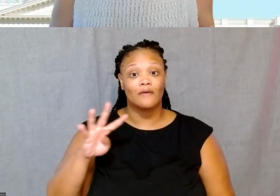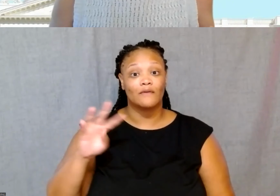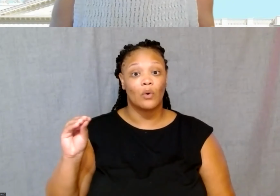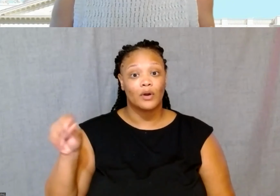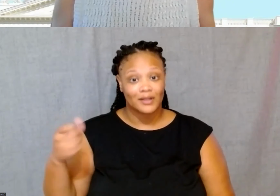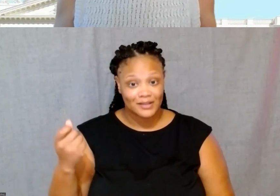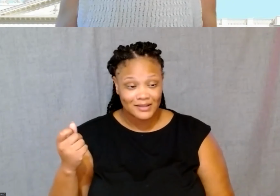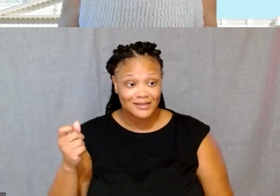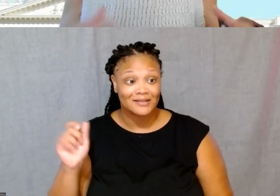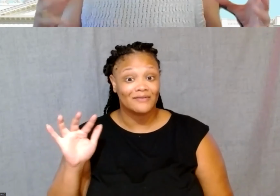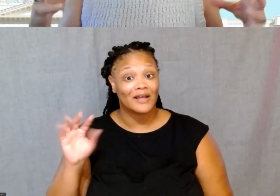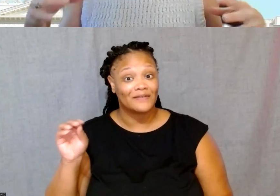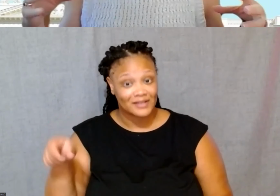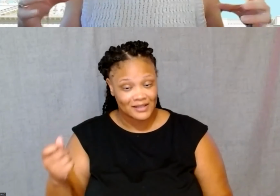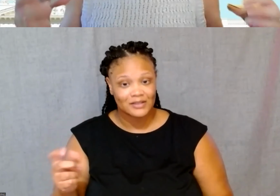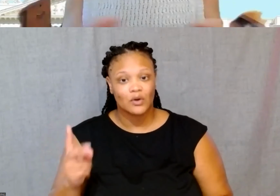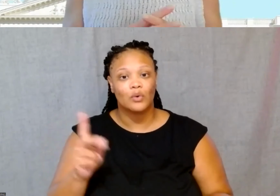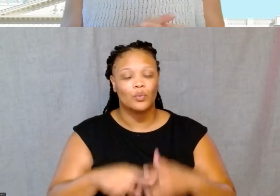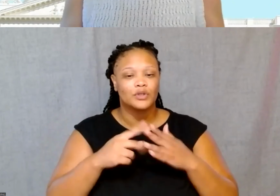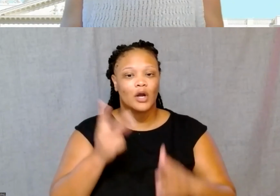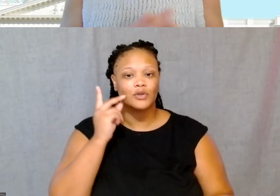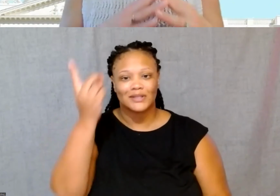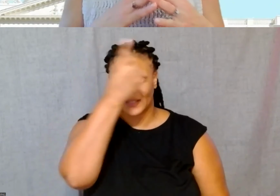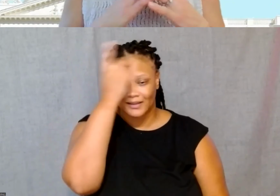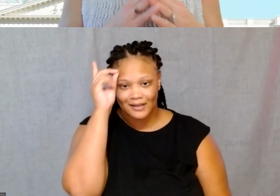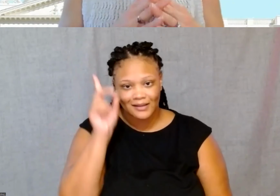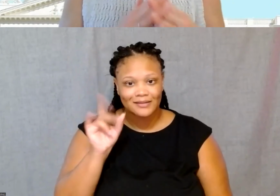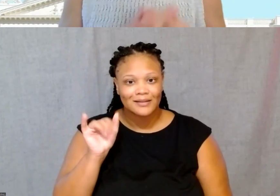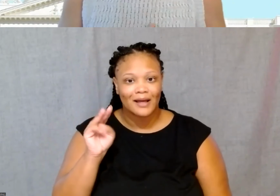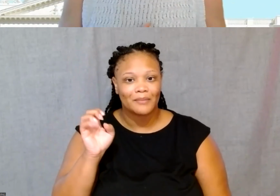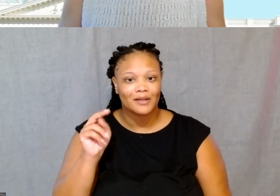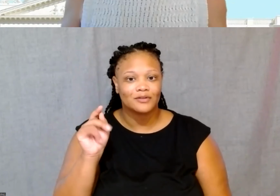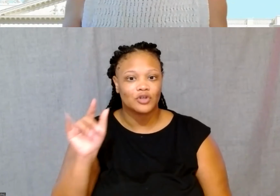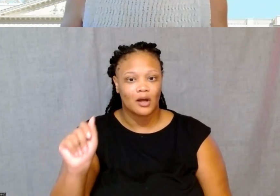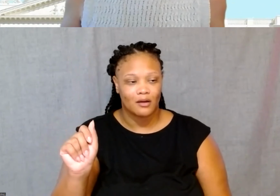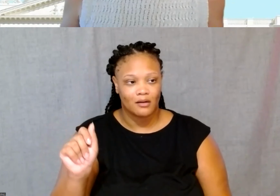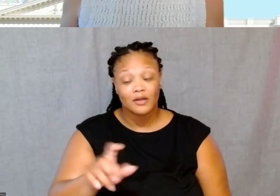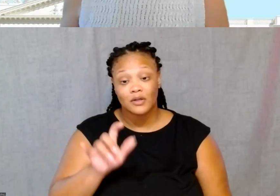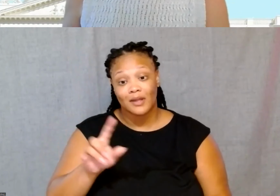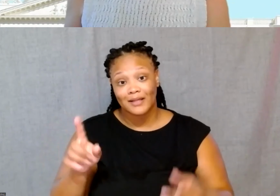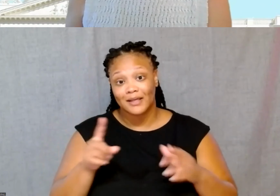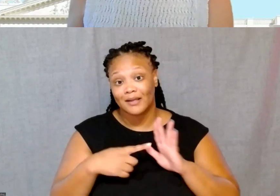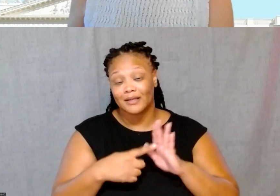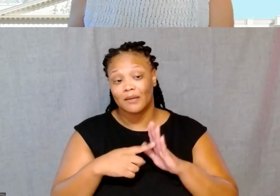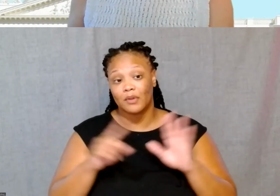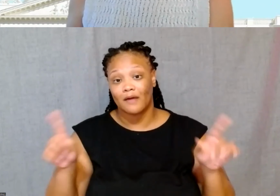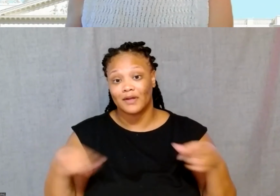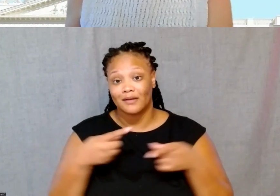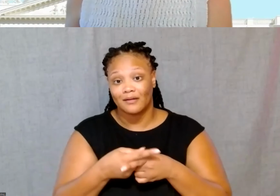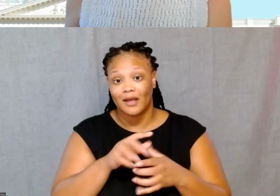to set in. So that's an example of an intersectionality that is very